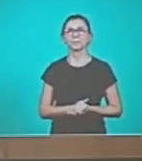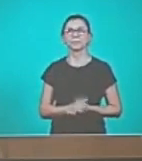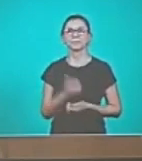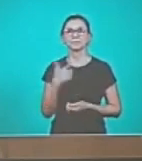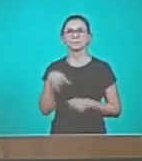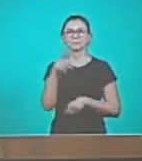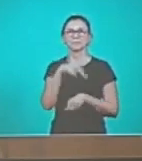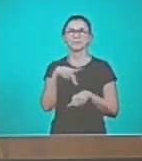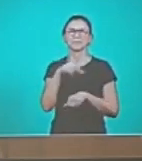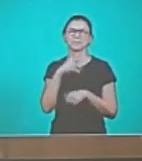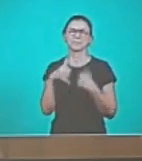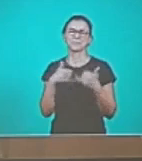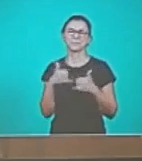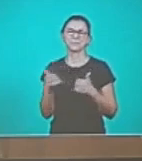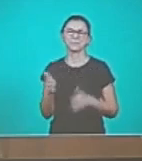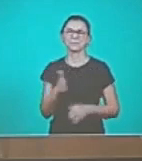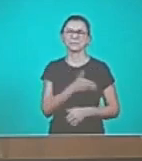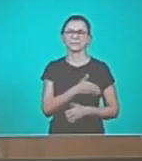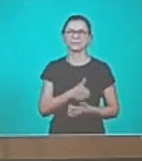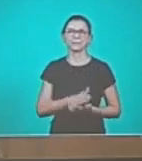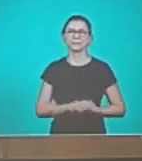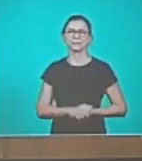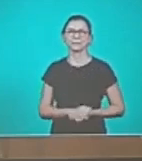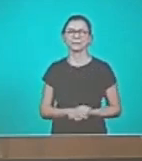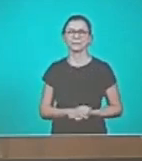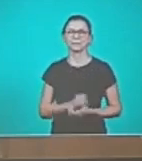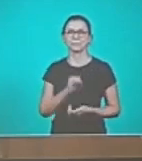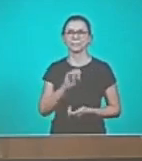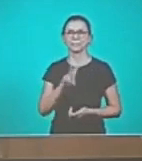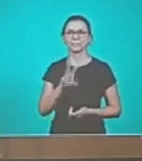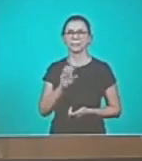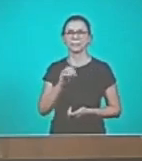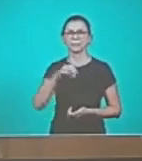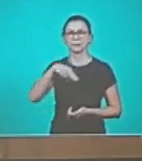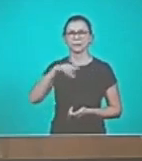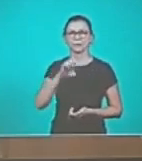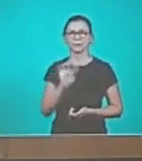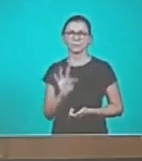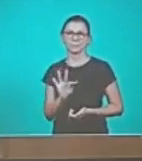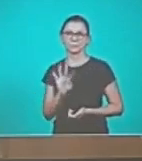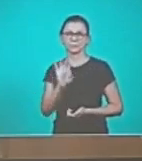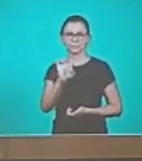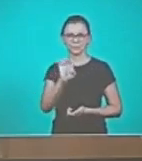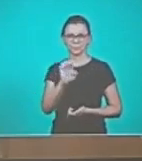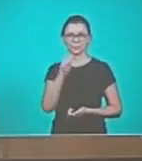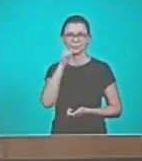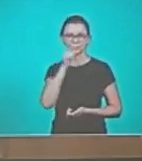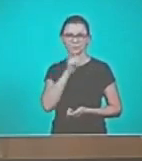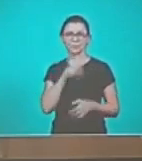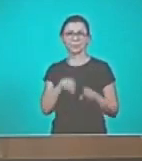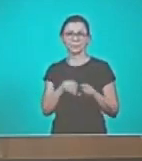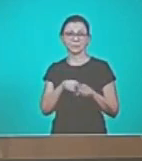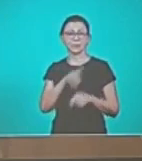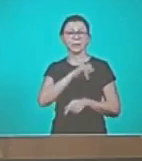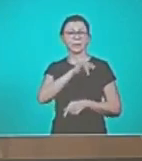another country. It's a state in Brazil. Ivonette also, she's speaking about